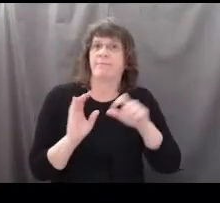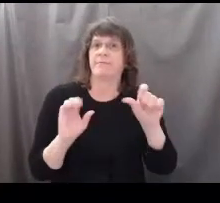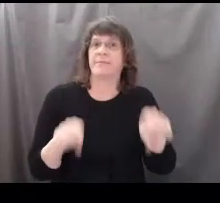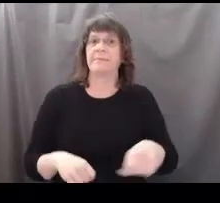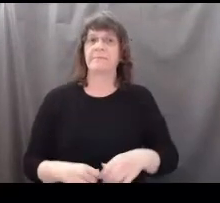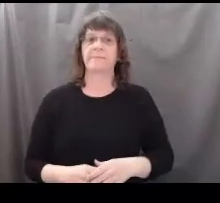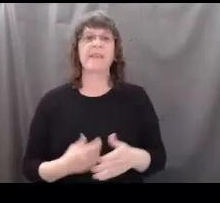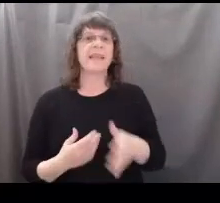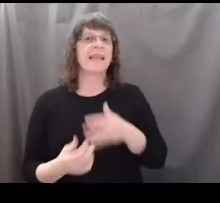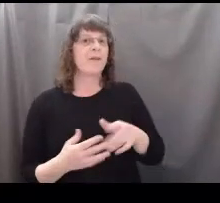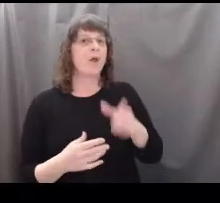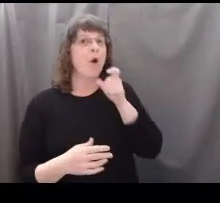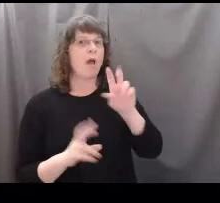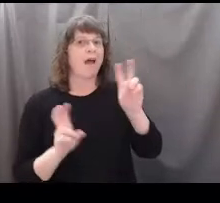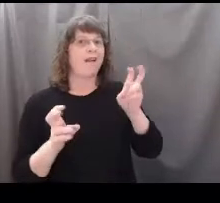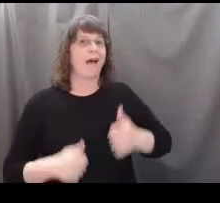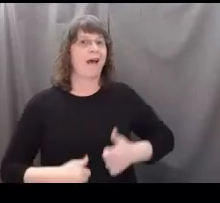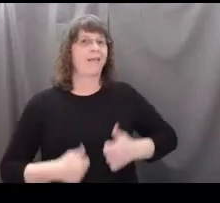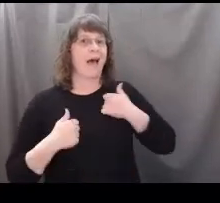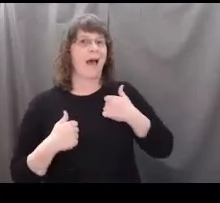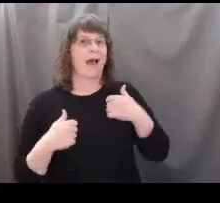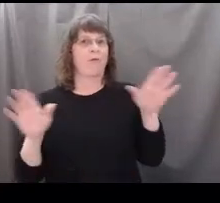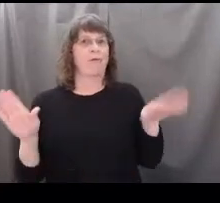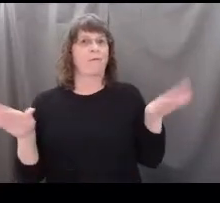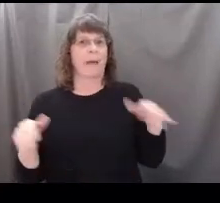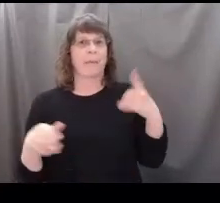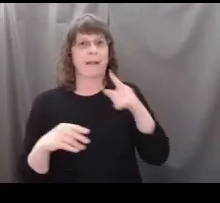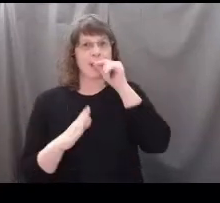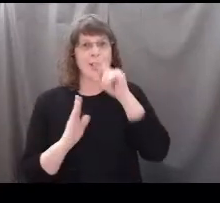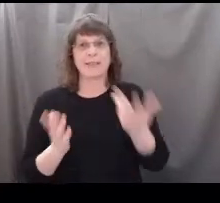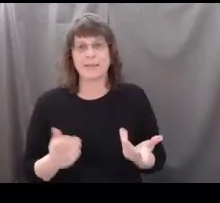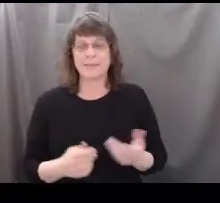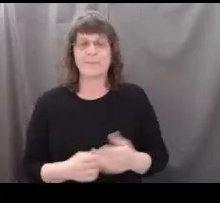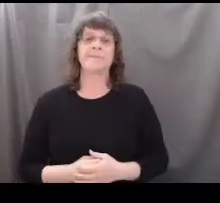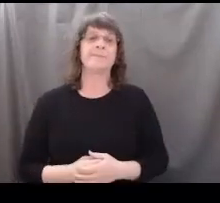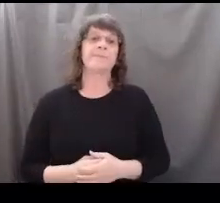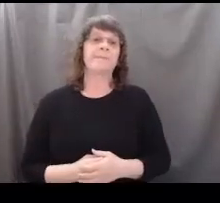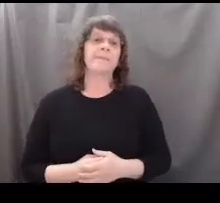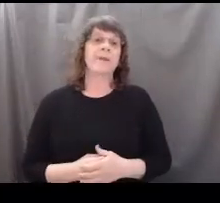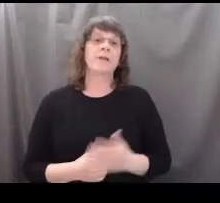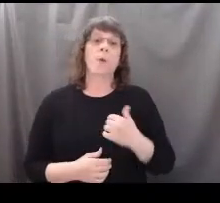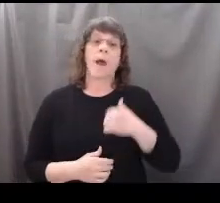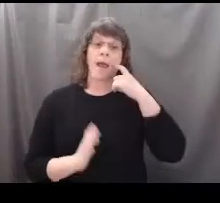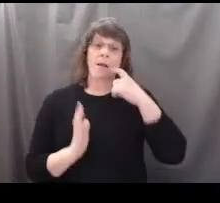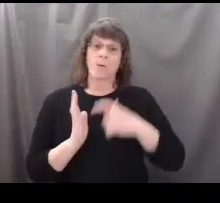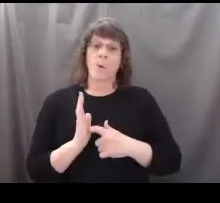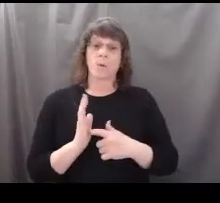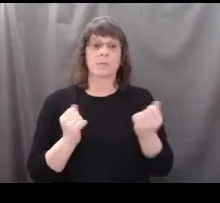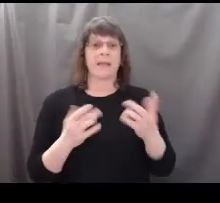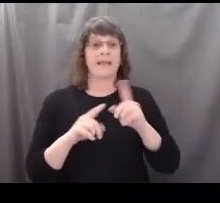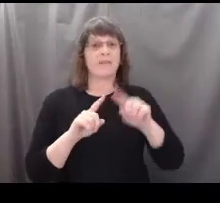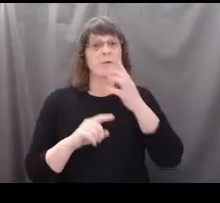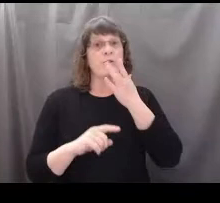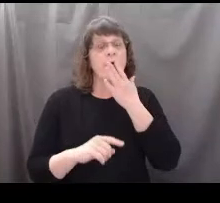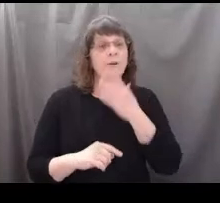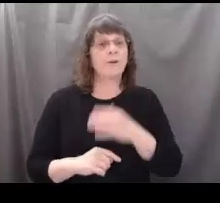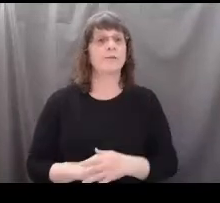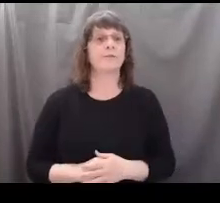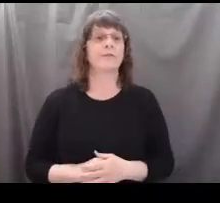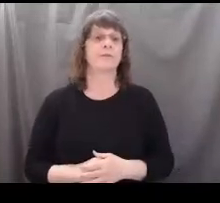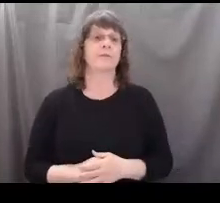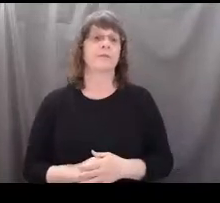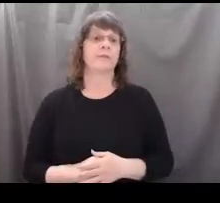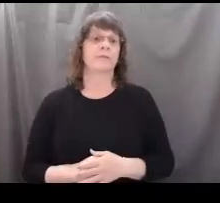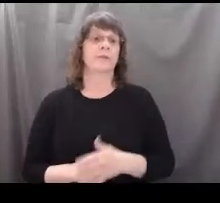though it wasn't moving or flapping like chickens might be. So I noticed there were a lot of different colors.